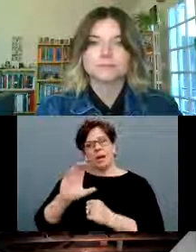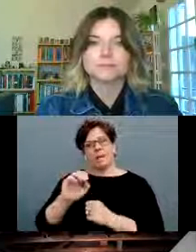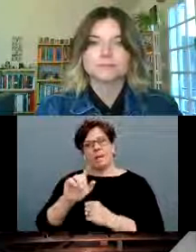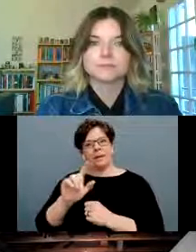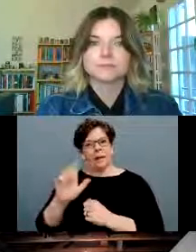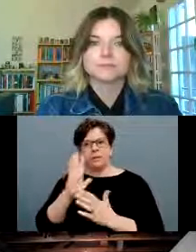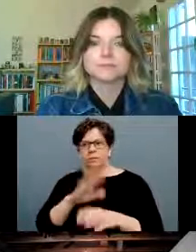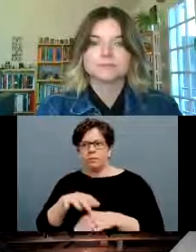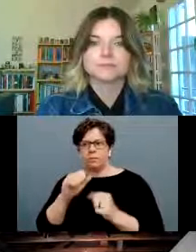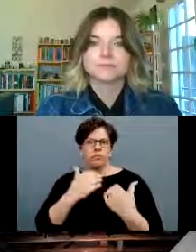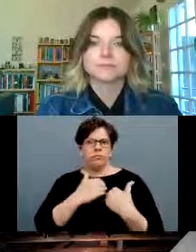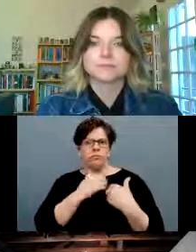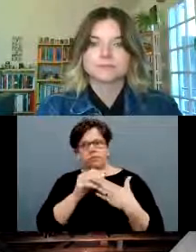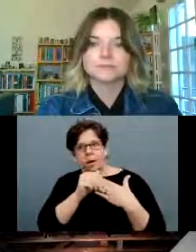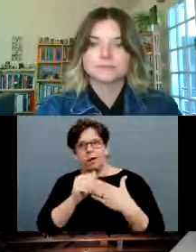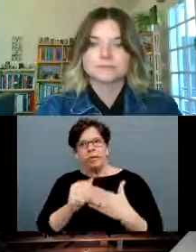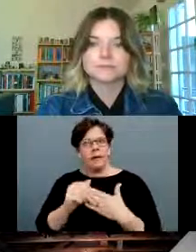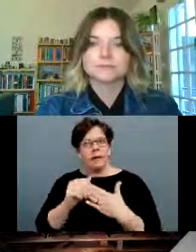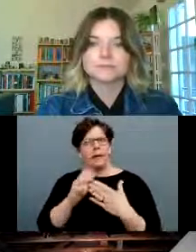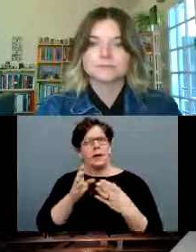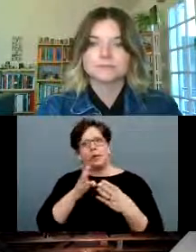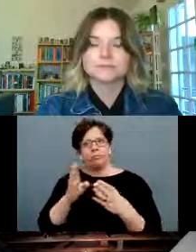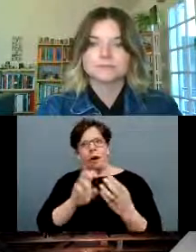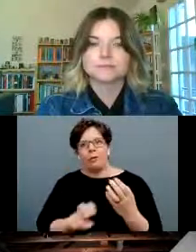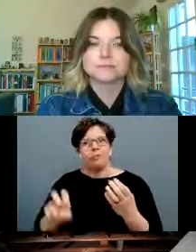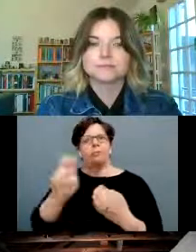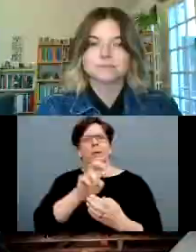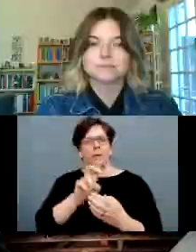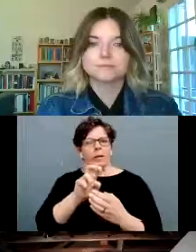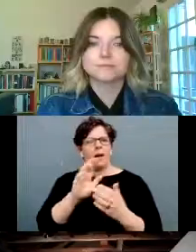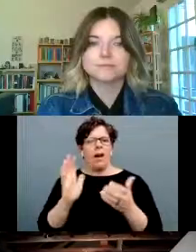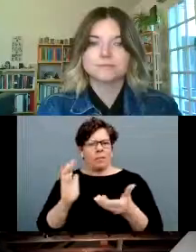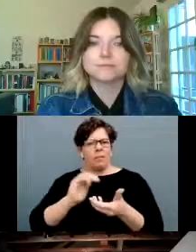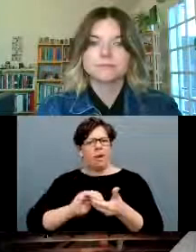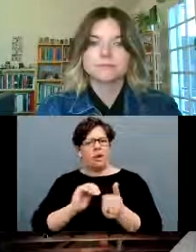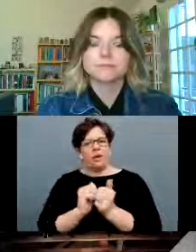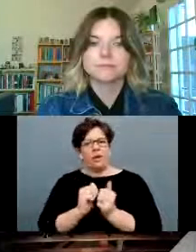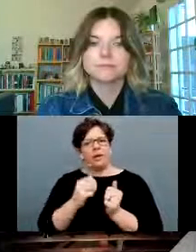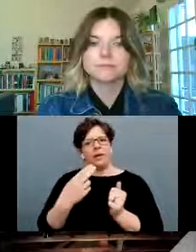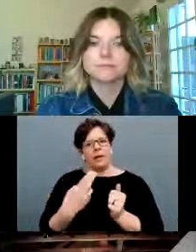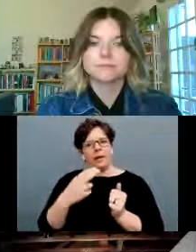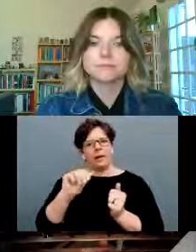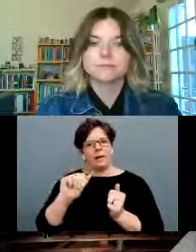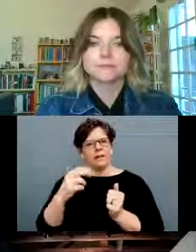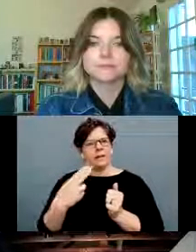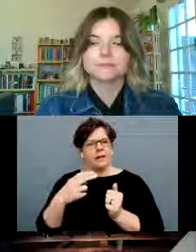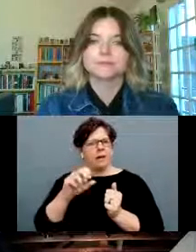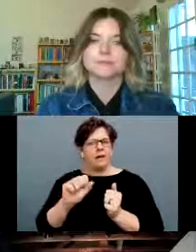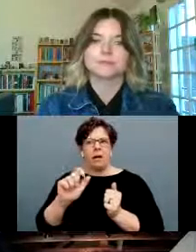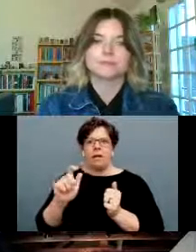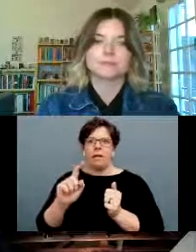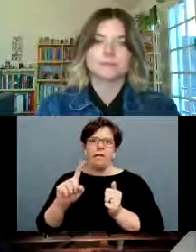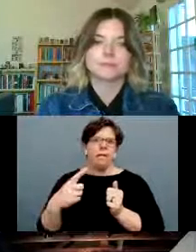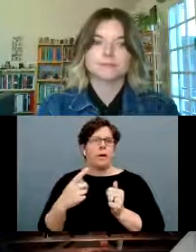road trip in collaboration with the Historic Artist Homes and Studios program, the first of wide-scale